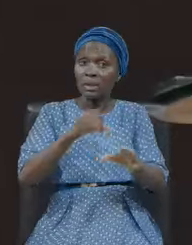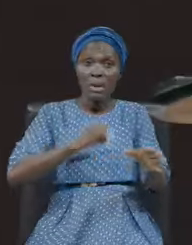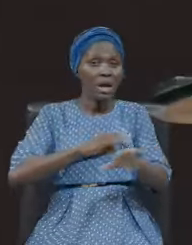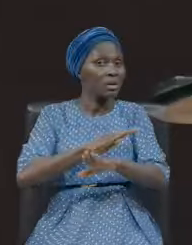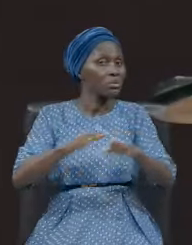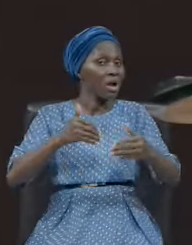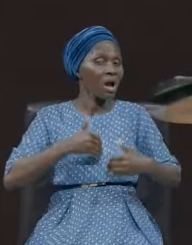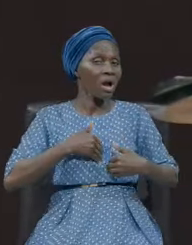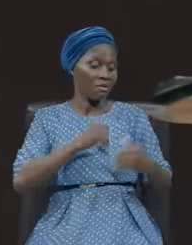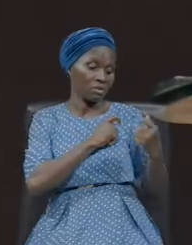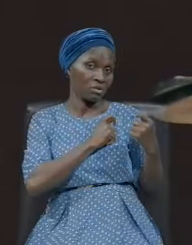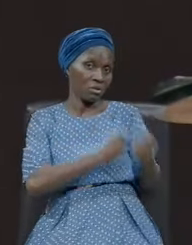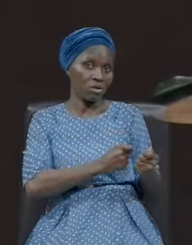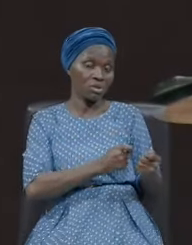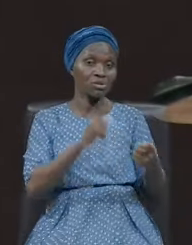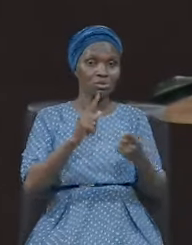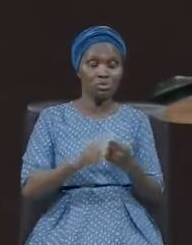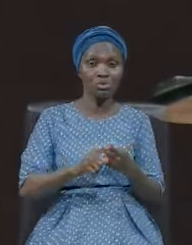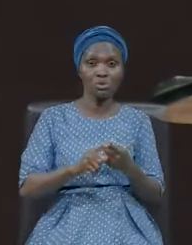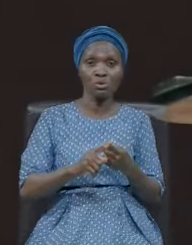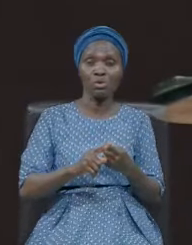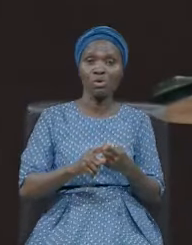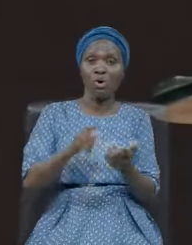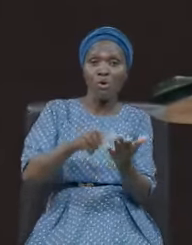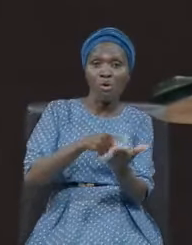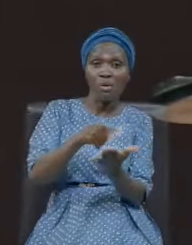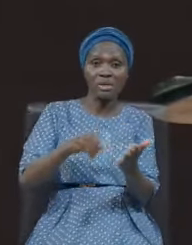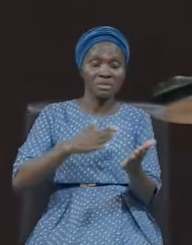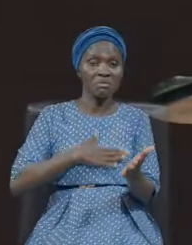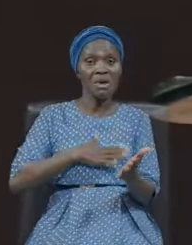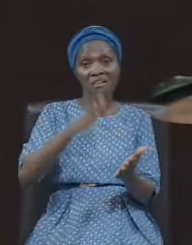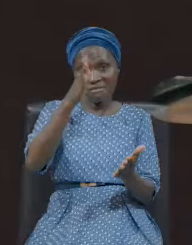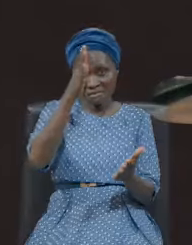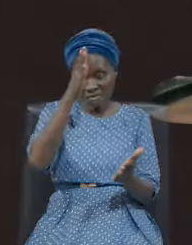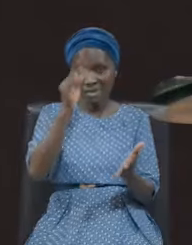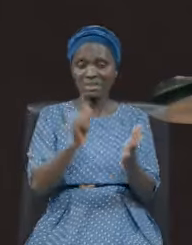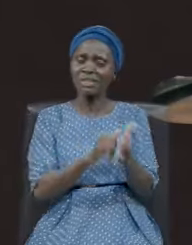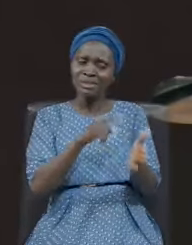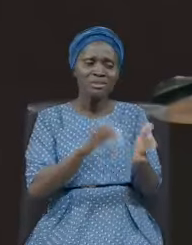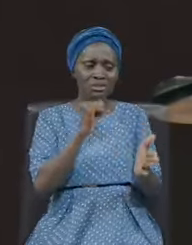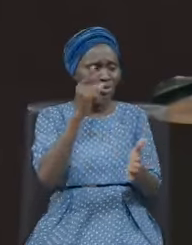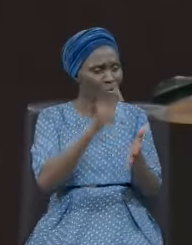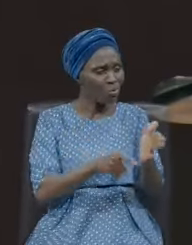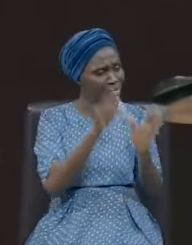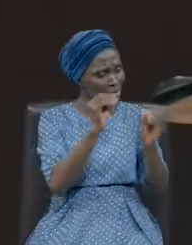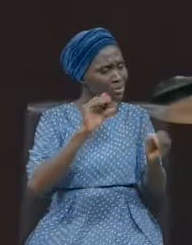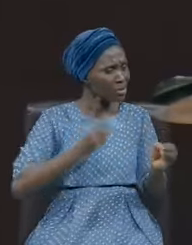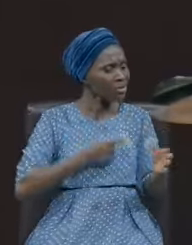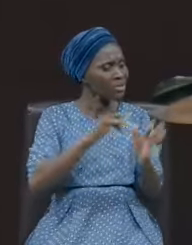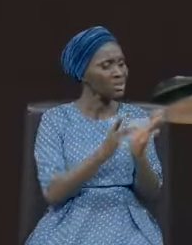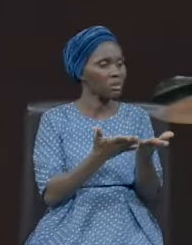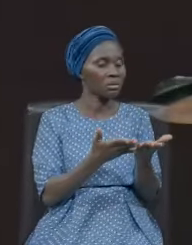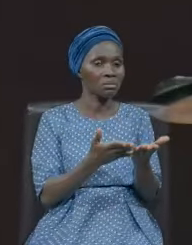you're teaching us in the Bible. But I saw the world, but I determined I will